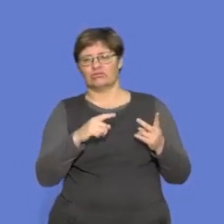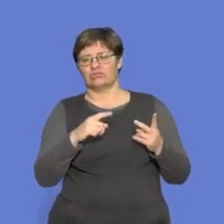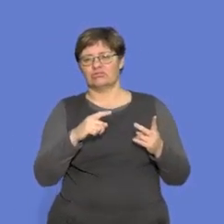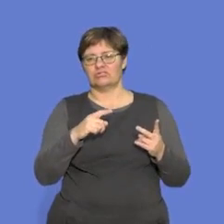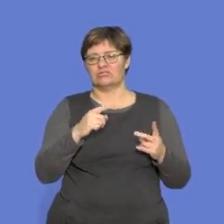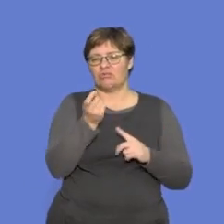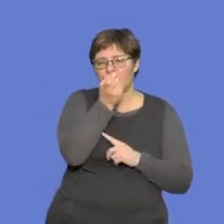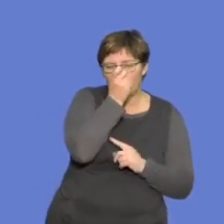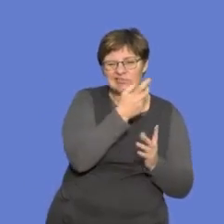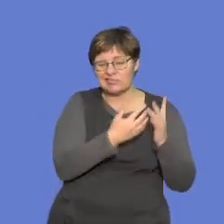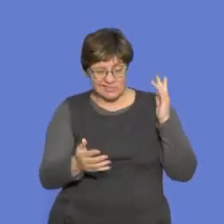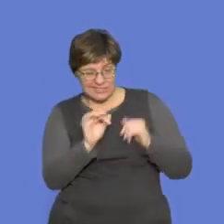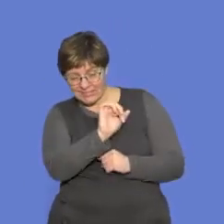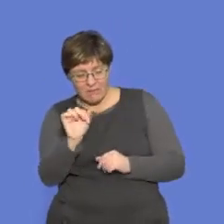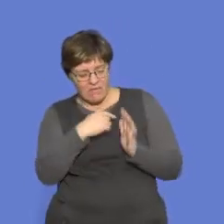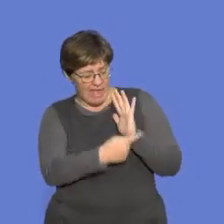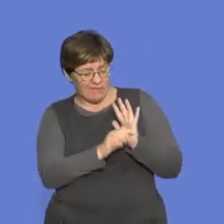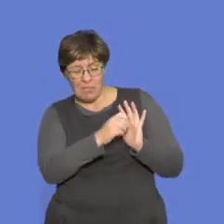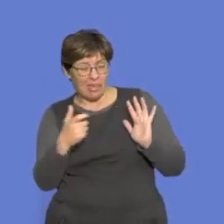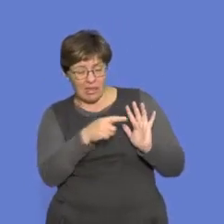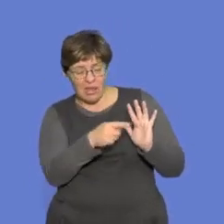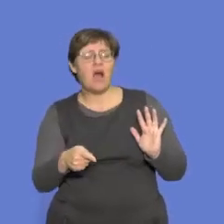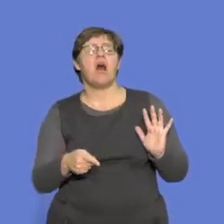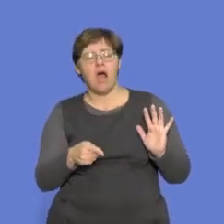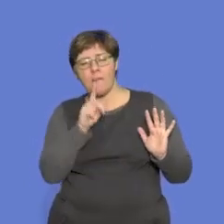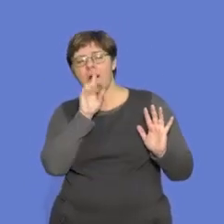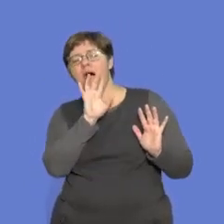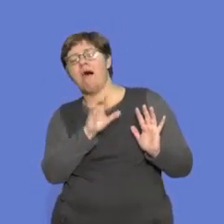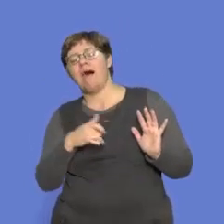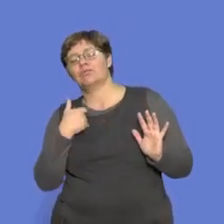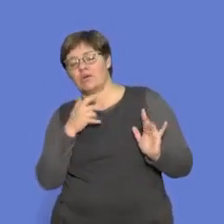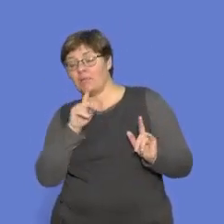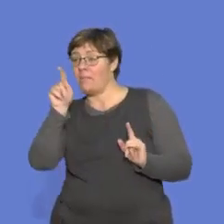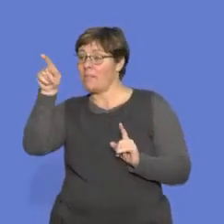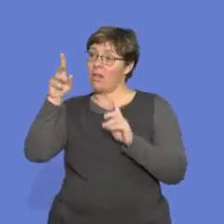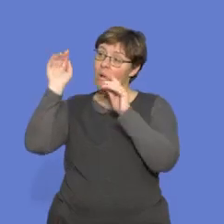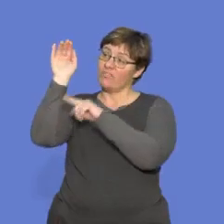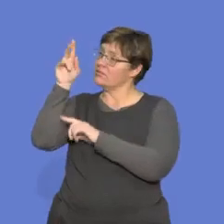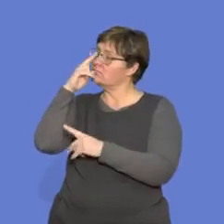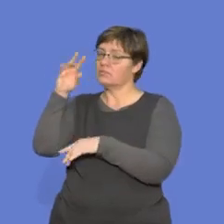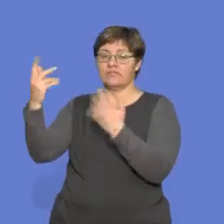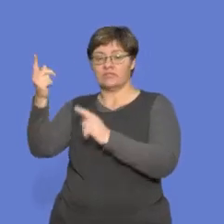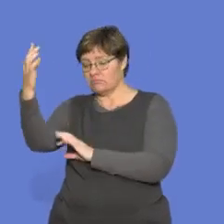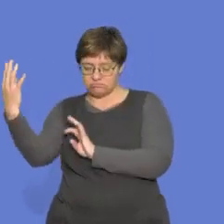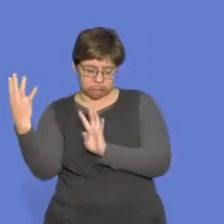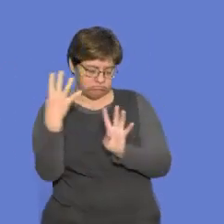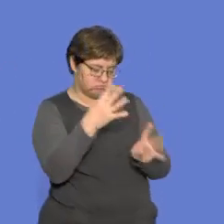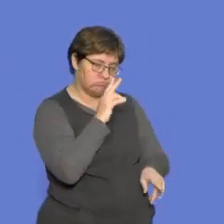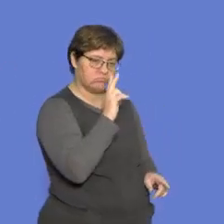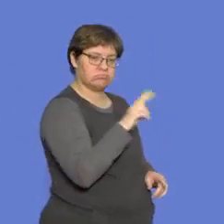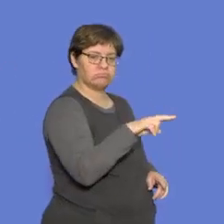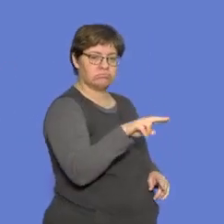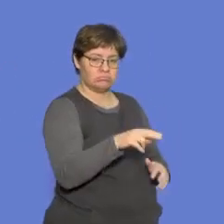Africa, of South Africa. And hence they form a significant attraction for tourists from around the world. And that